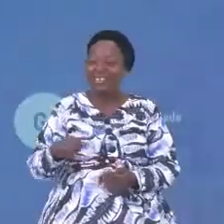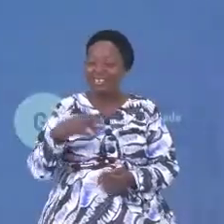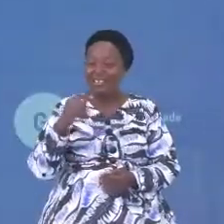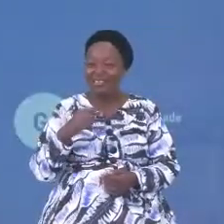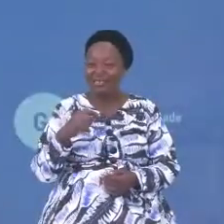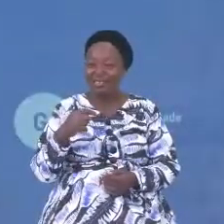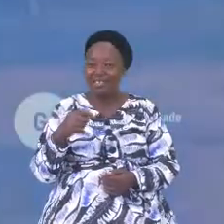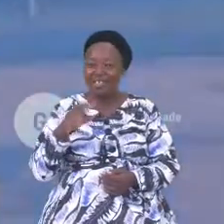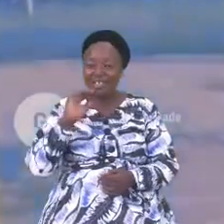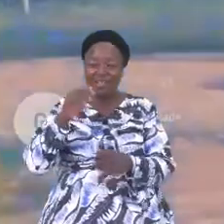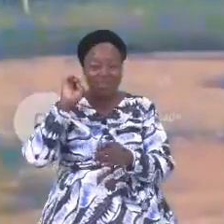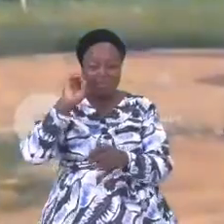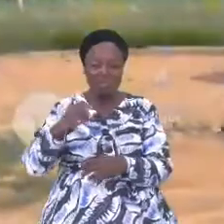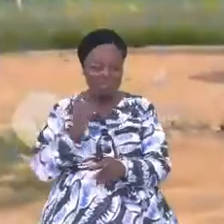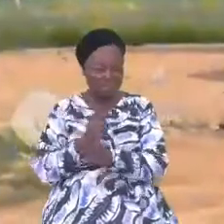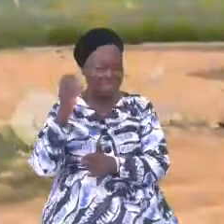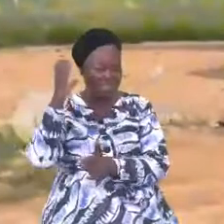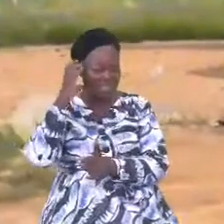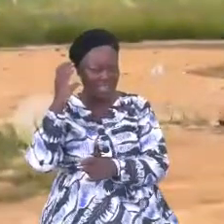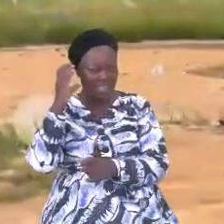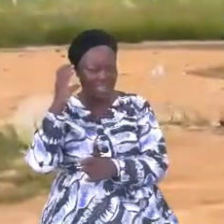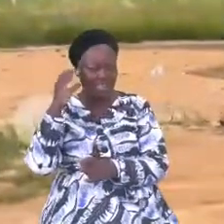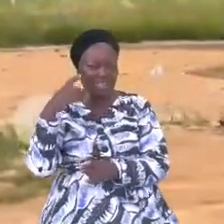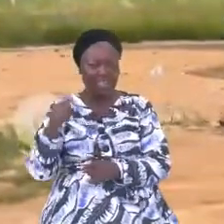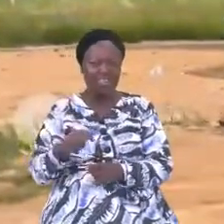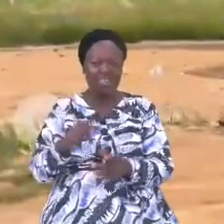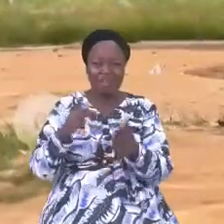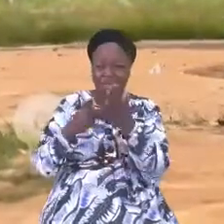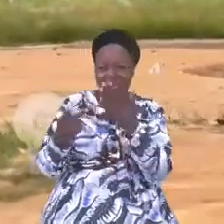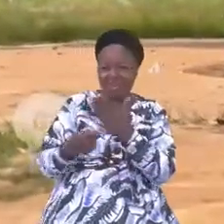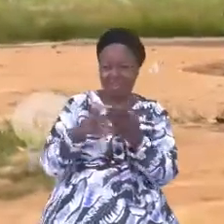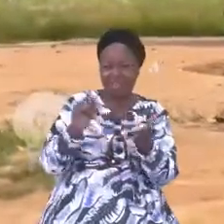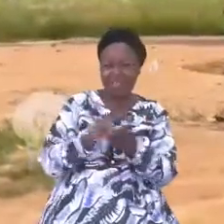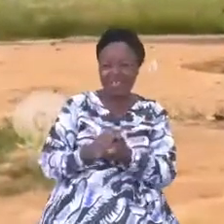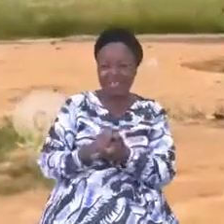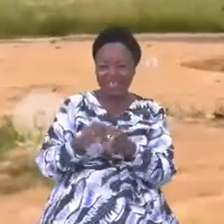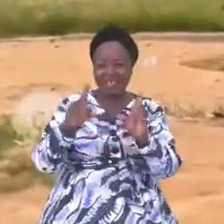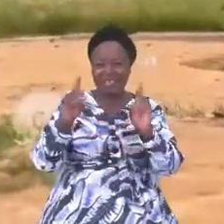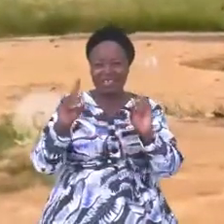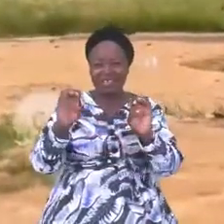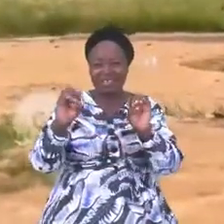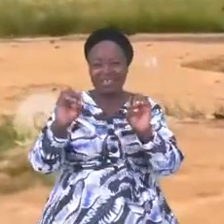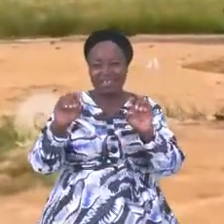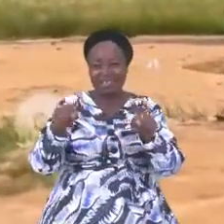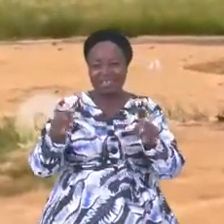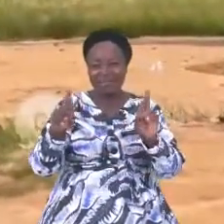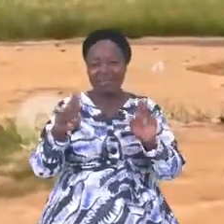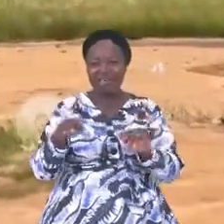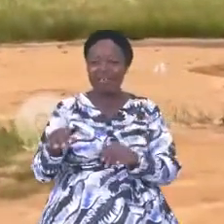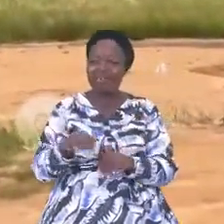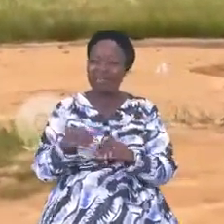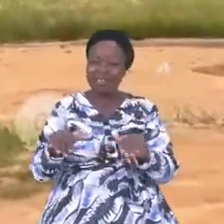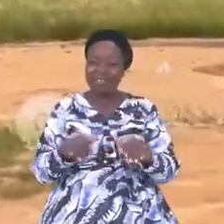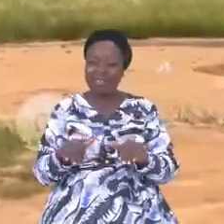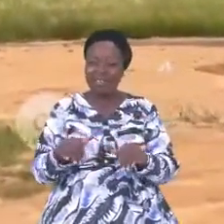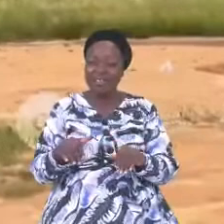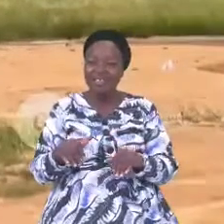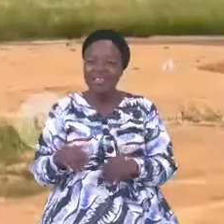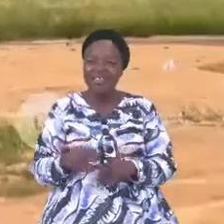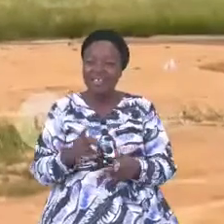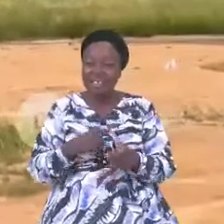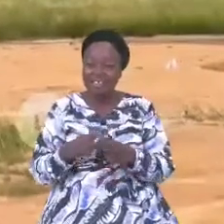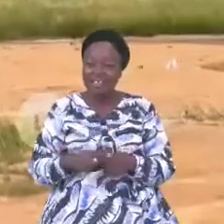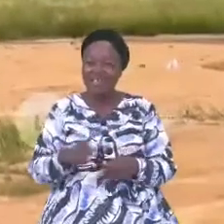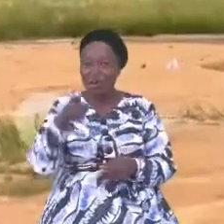they do. So you go these 3 days, God come arrest me. Inside your house. Inside my